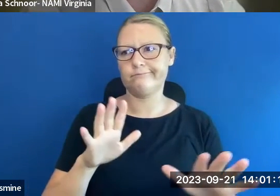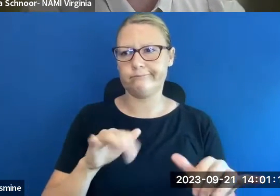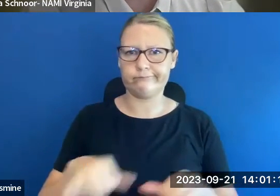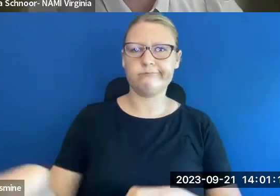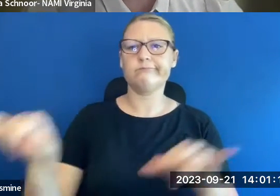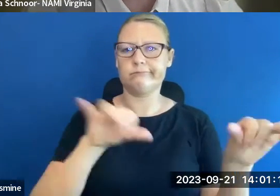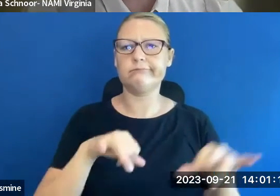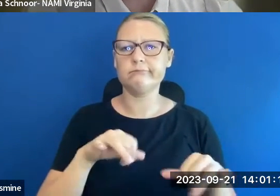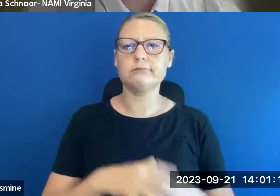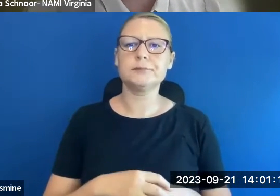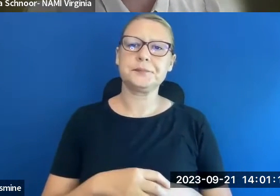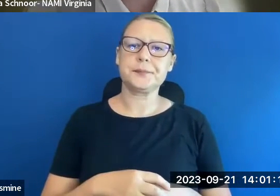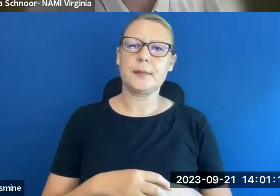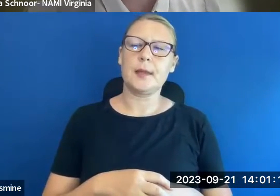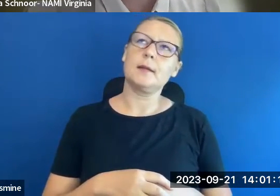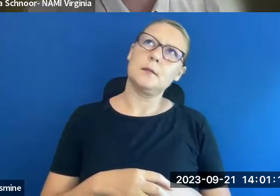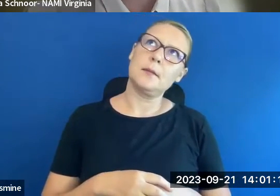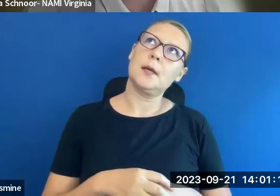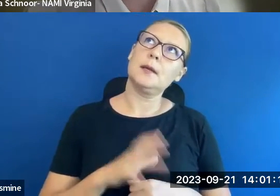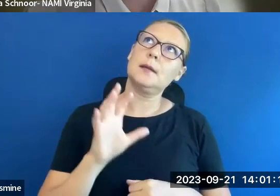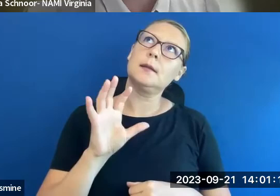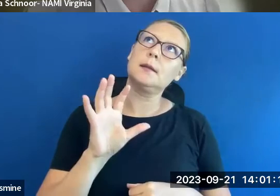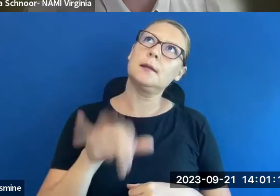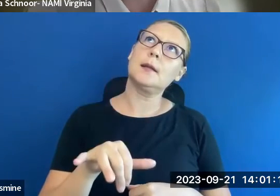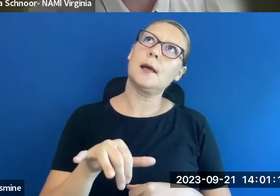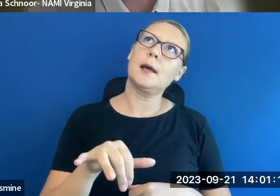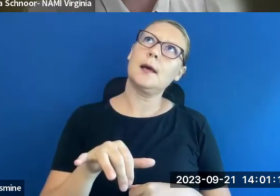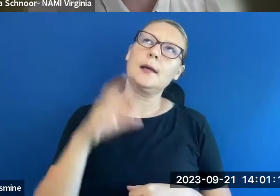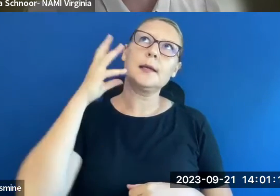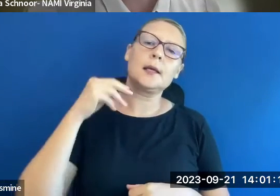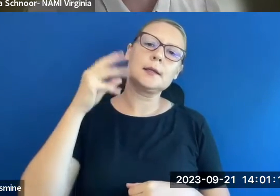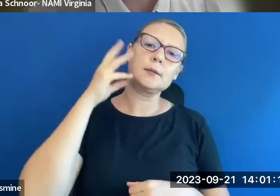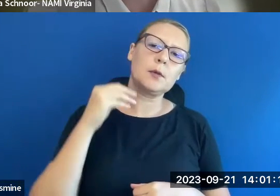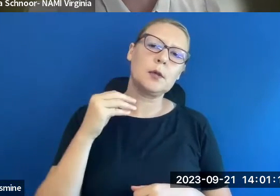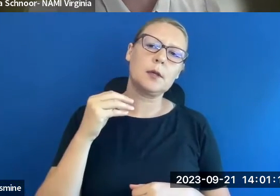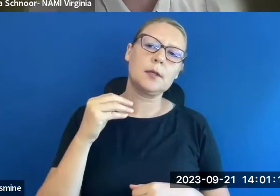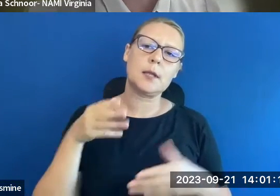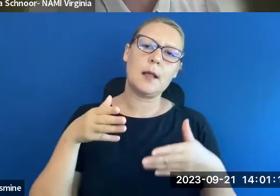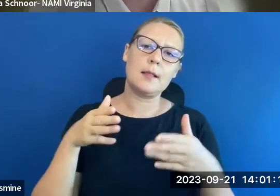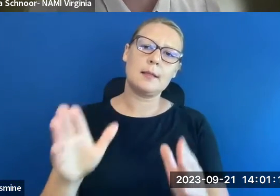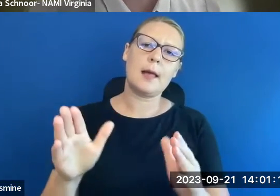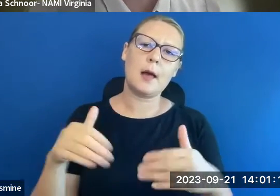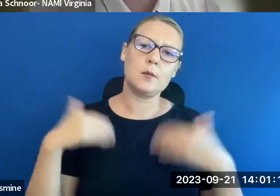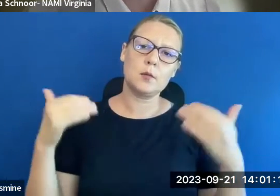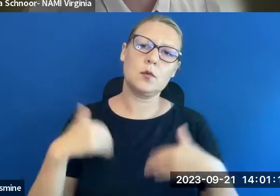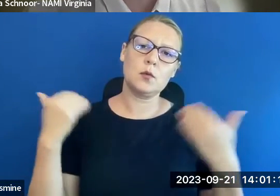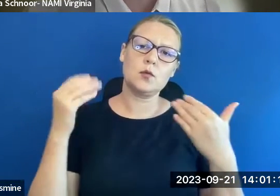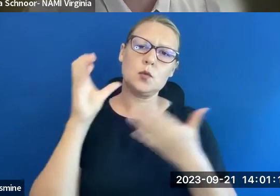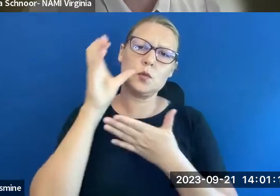I think that allowed for the youth to explore in ways that they hadn't